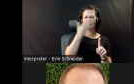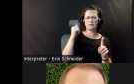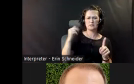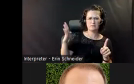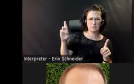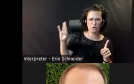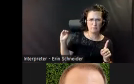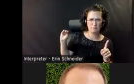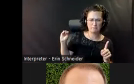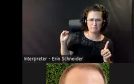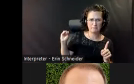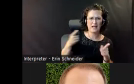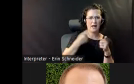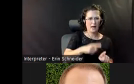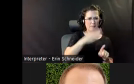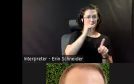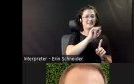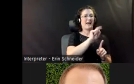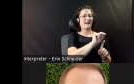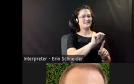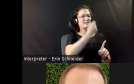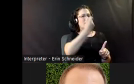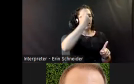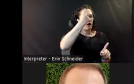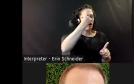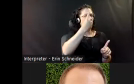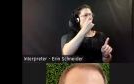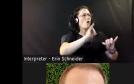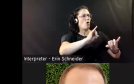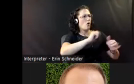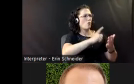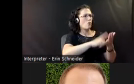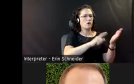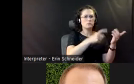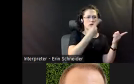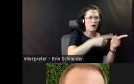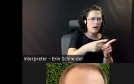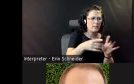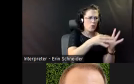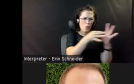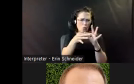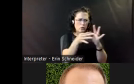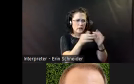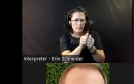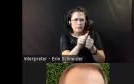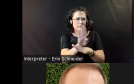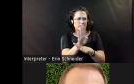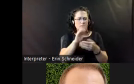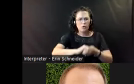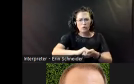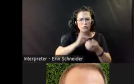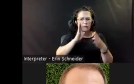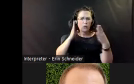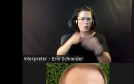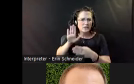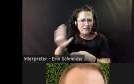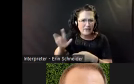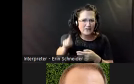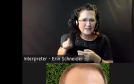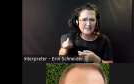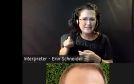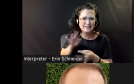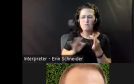happening because IT understood what was supposed to happen, coordinated well with the business partner, focused on their needs rather than just, we know